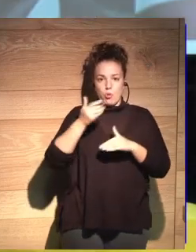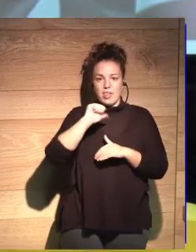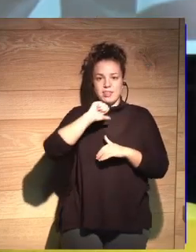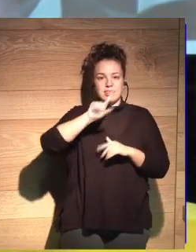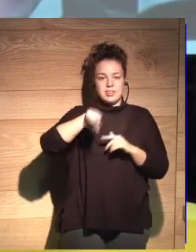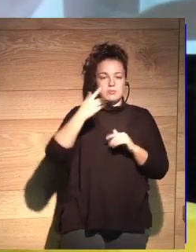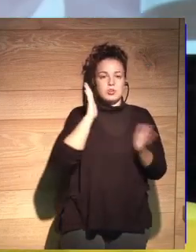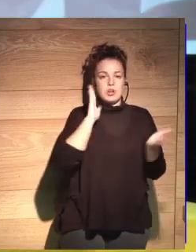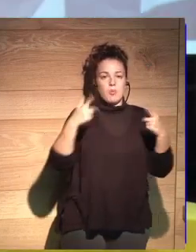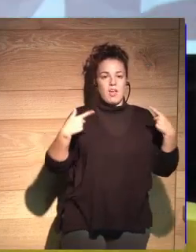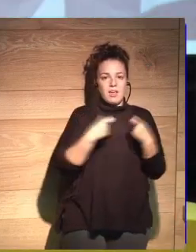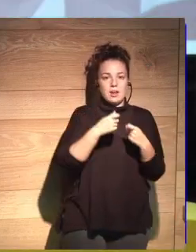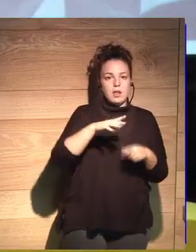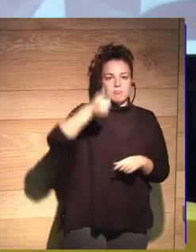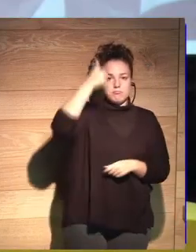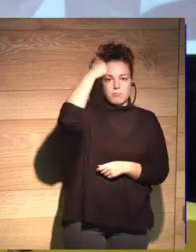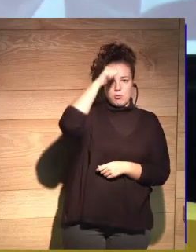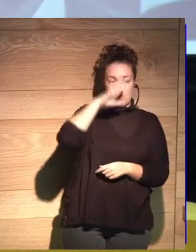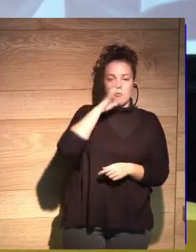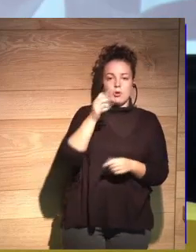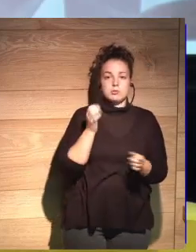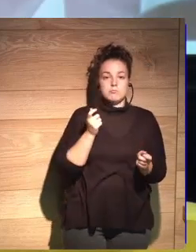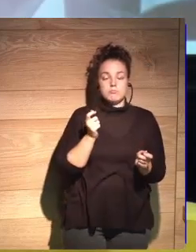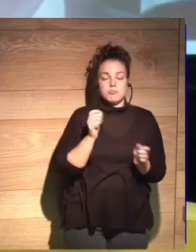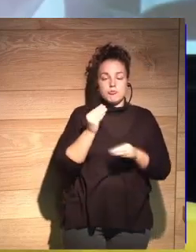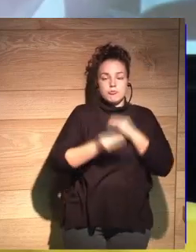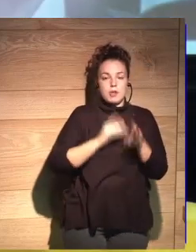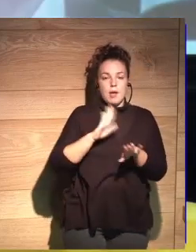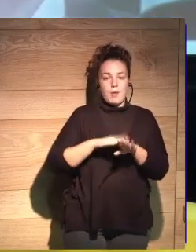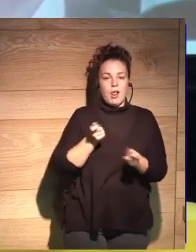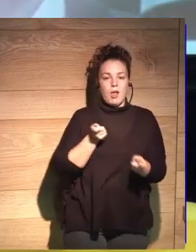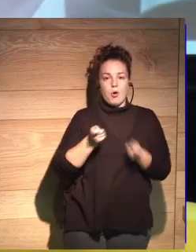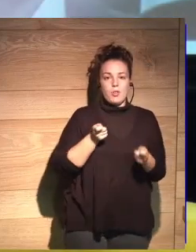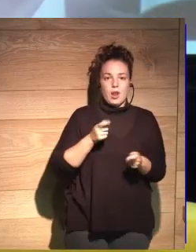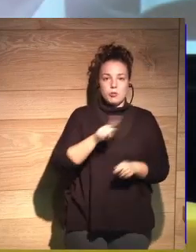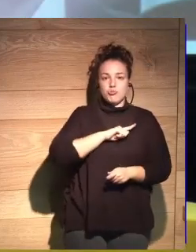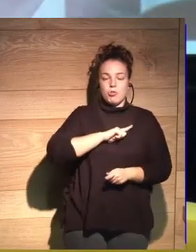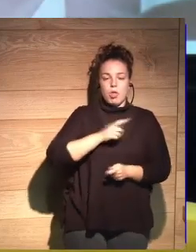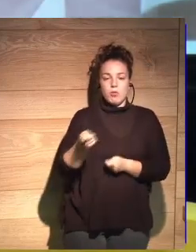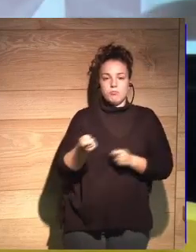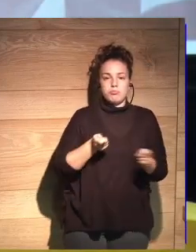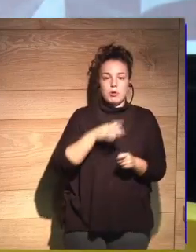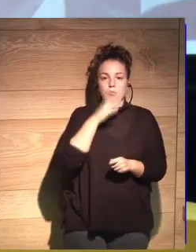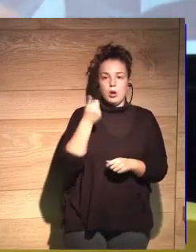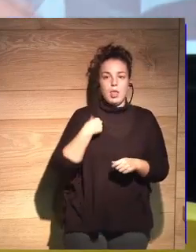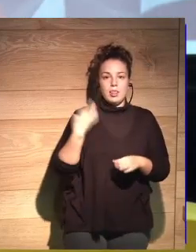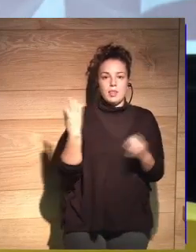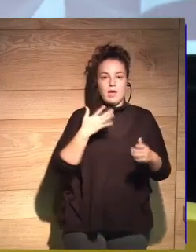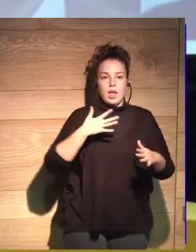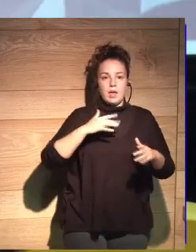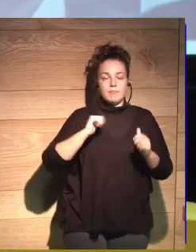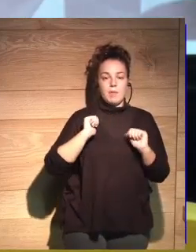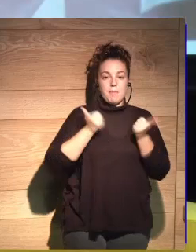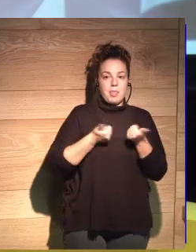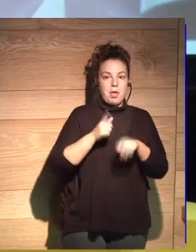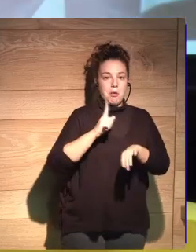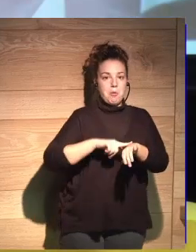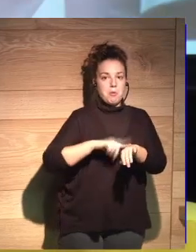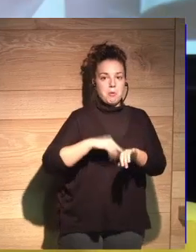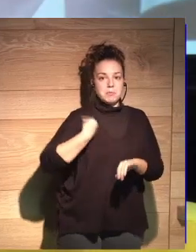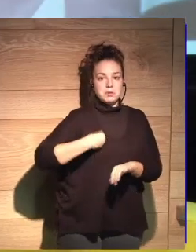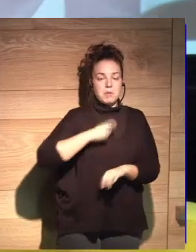soldiers. Suddenly a team of soldiers could act at the same time without talking to each other. And after the war, they became very important